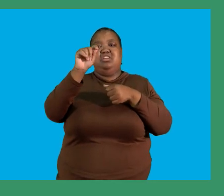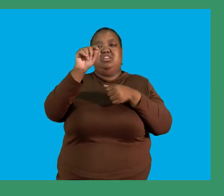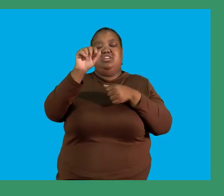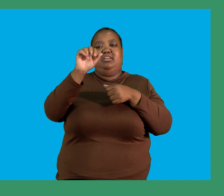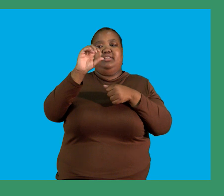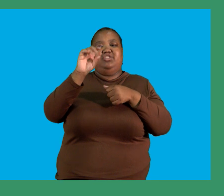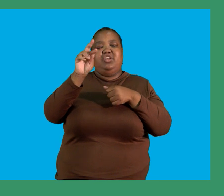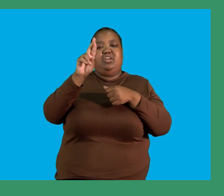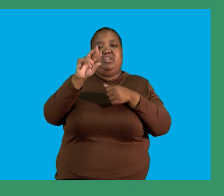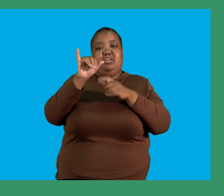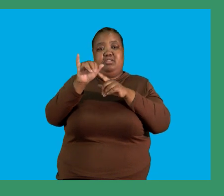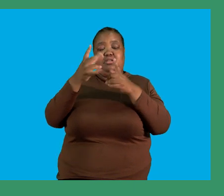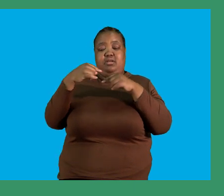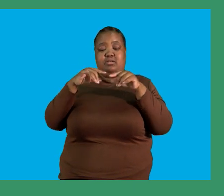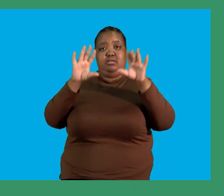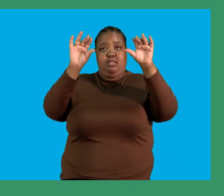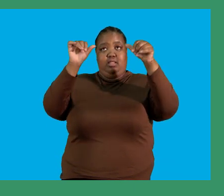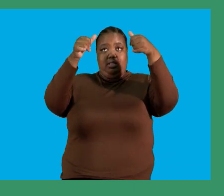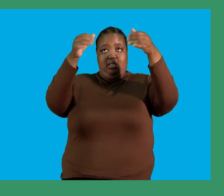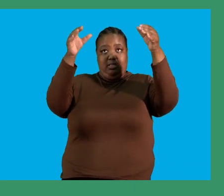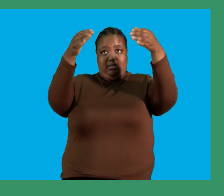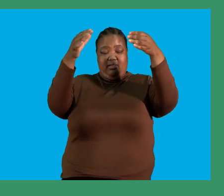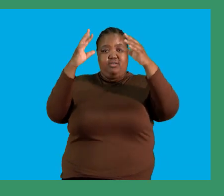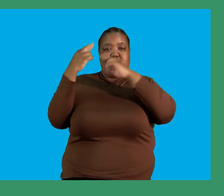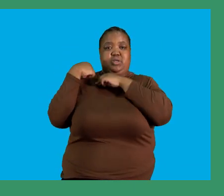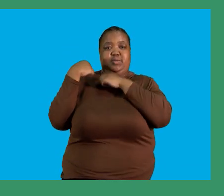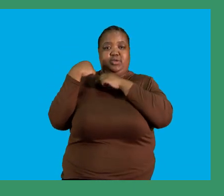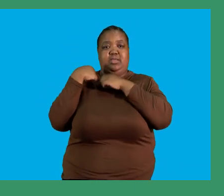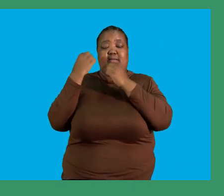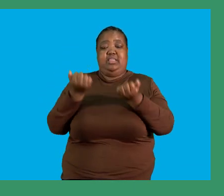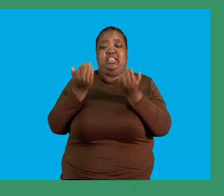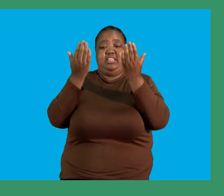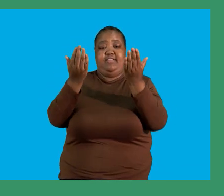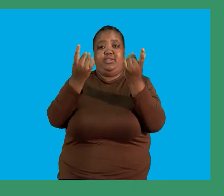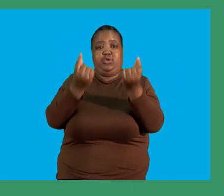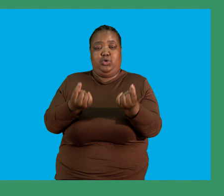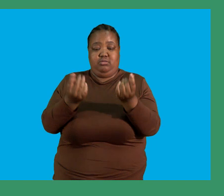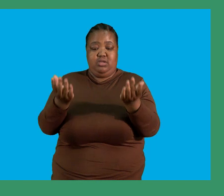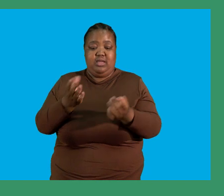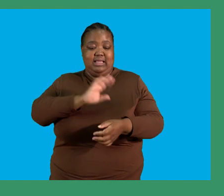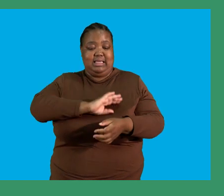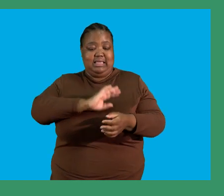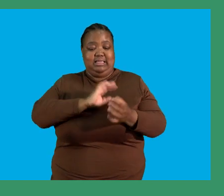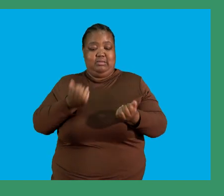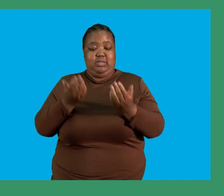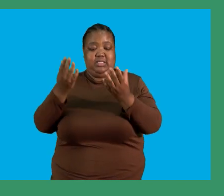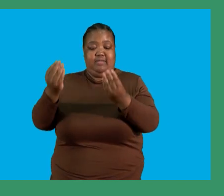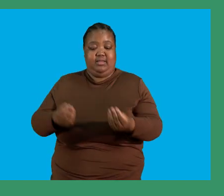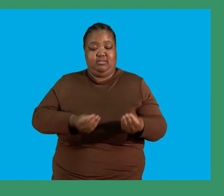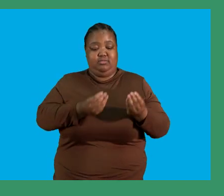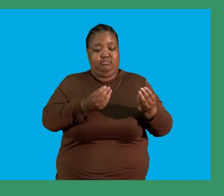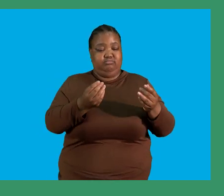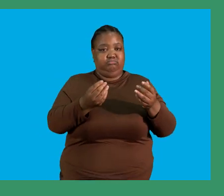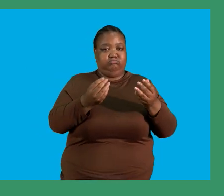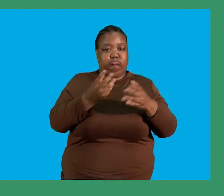the tertiary sector, where we are responsible to render services to bring products or